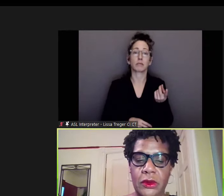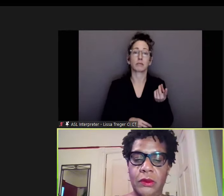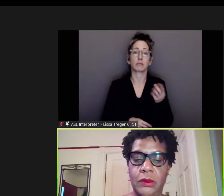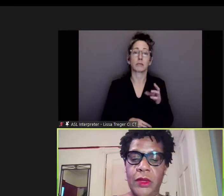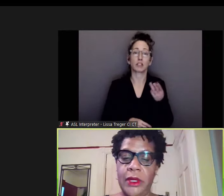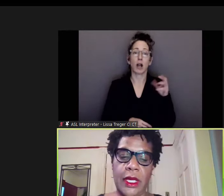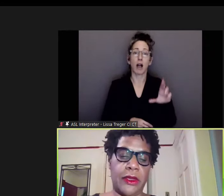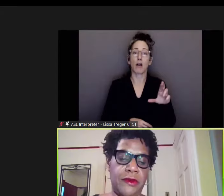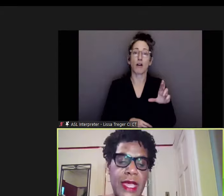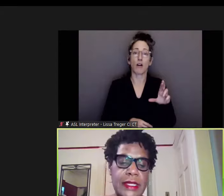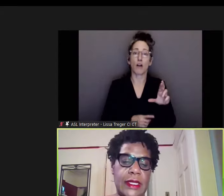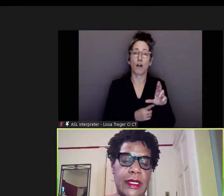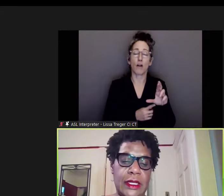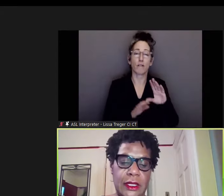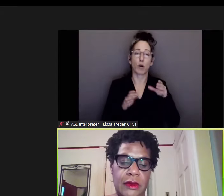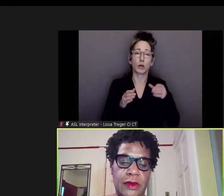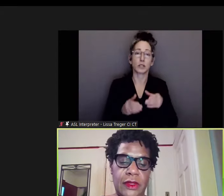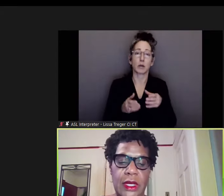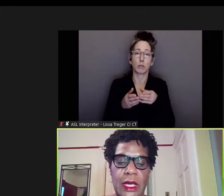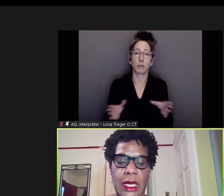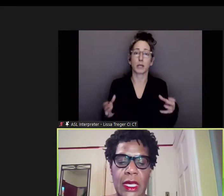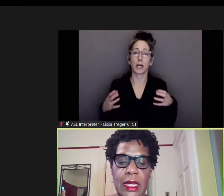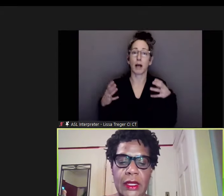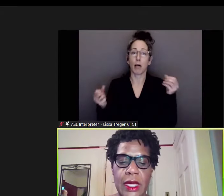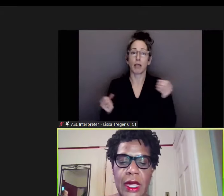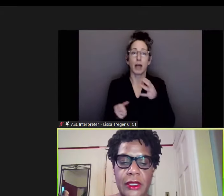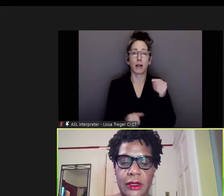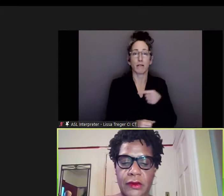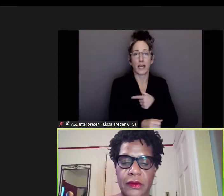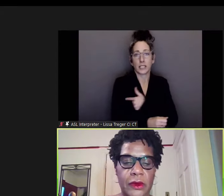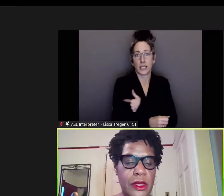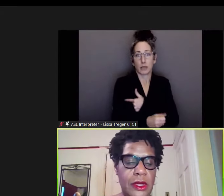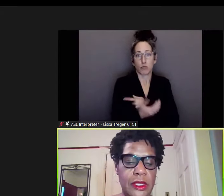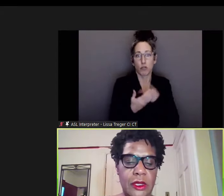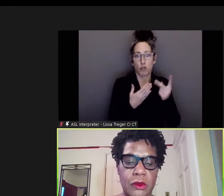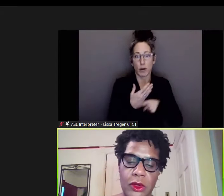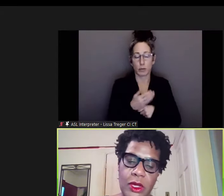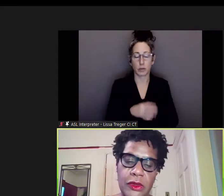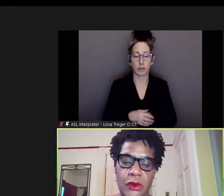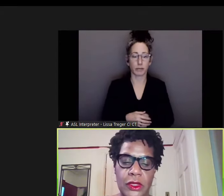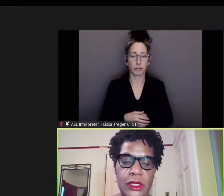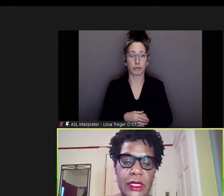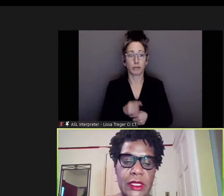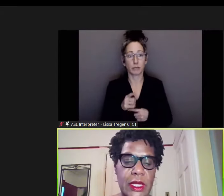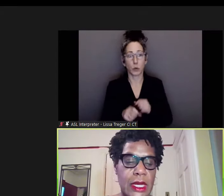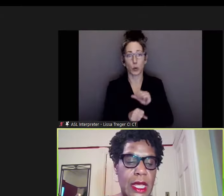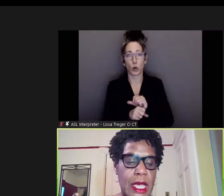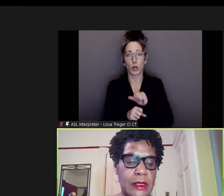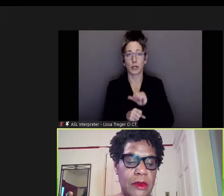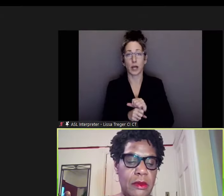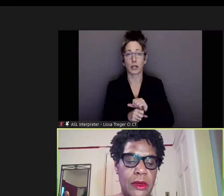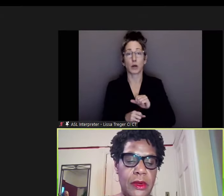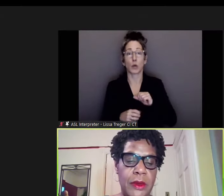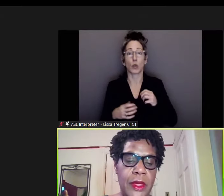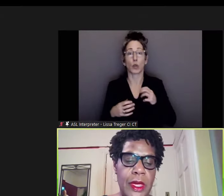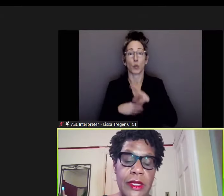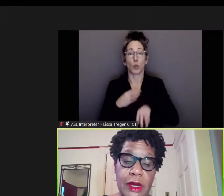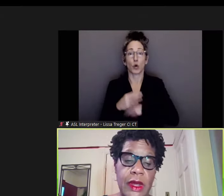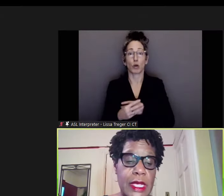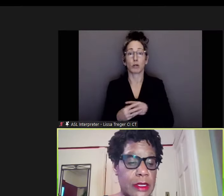primary focus to public health and vaccine initiatives. Dr. Heyer served 4 years at the World Health Organization and as a